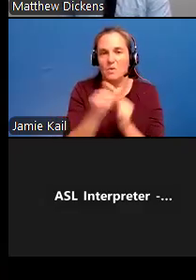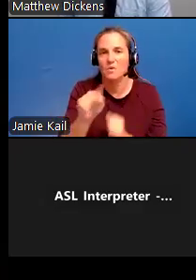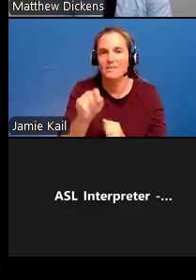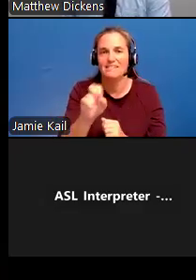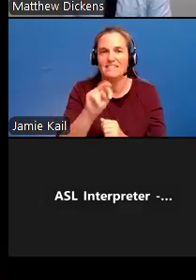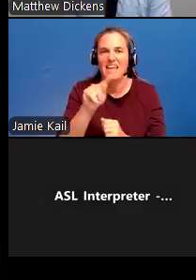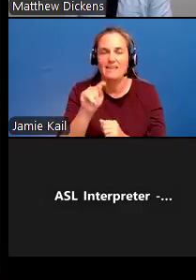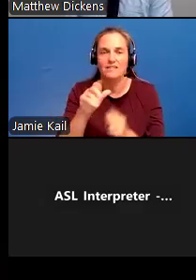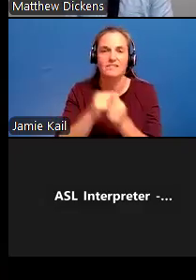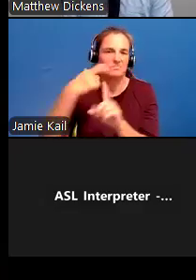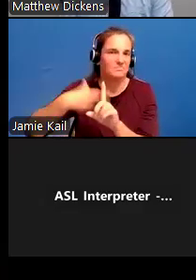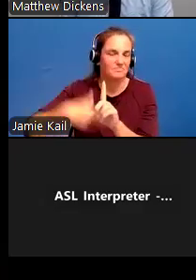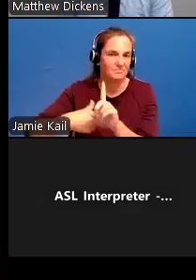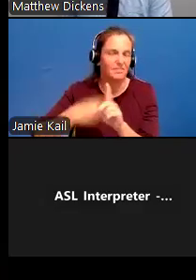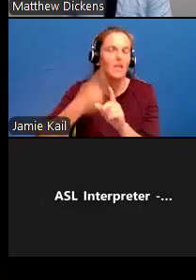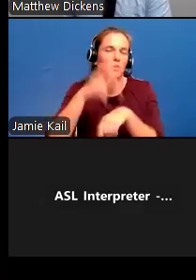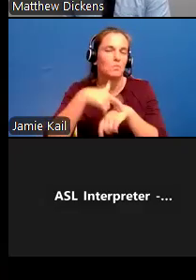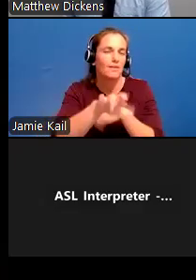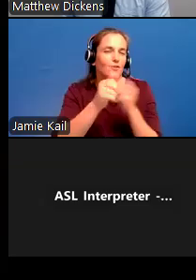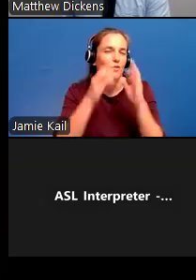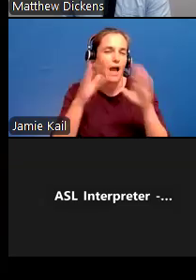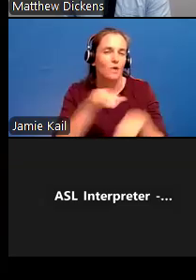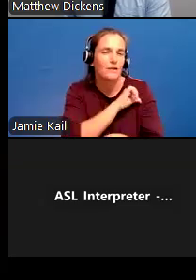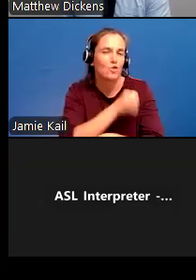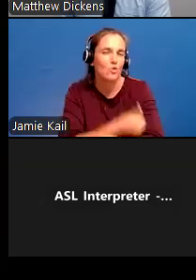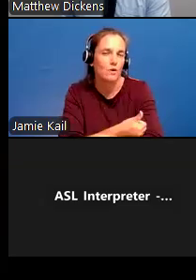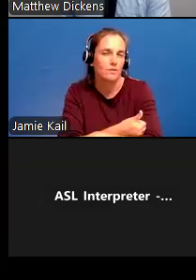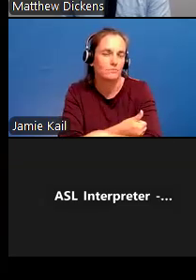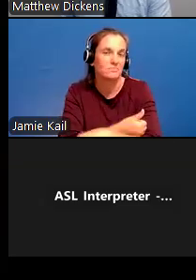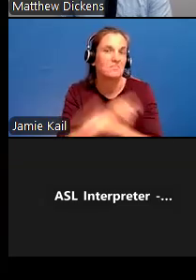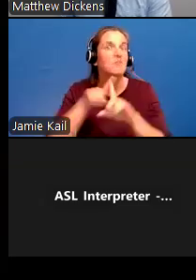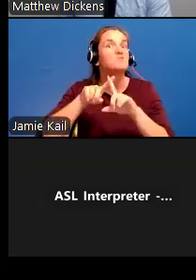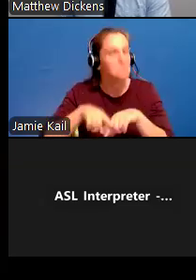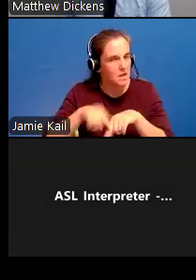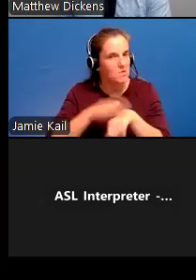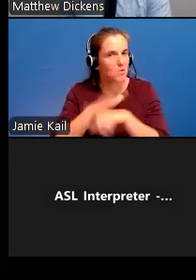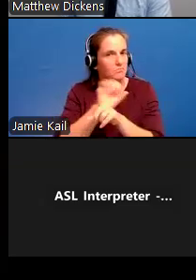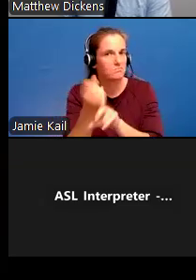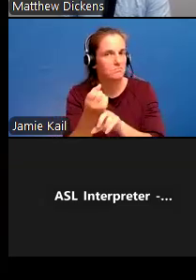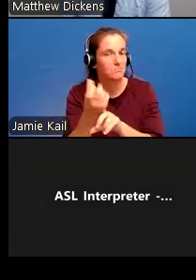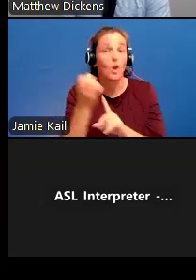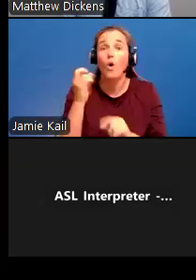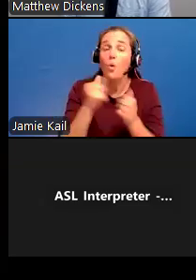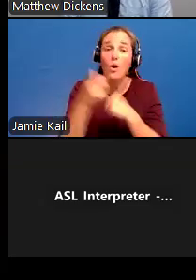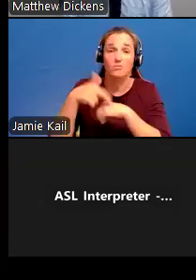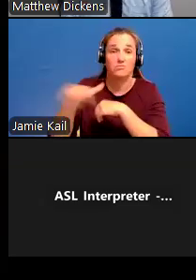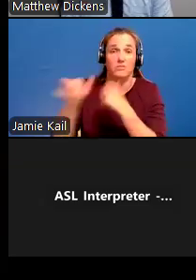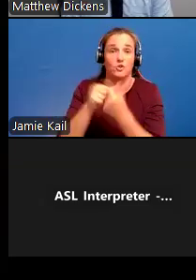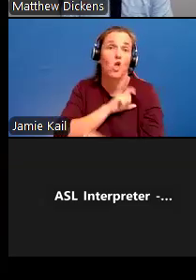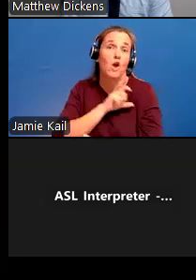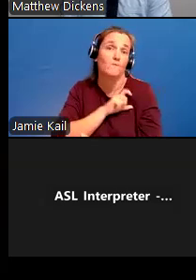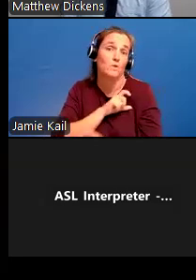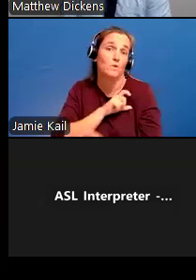that to the housing authority, possibly, depending on what the situation, or maybe even law enforcement. So,